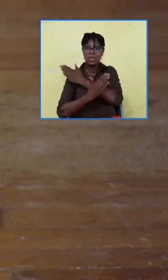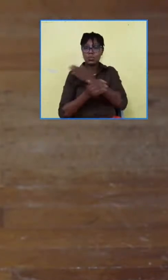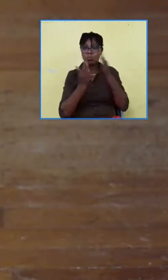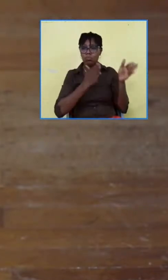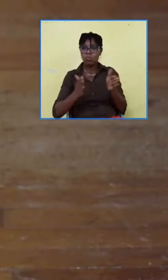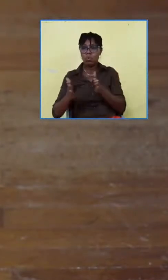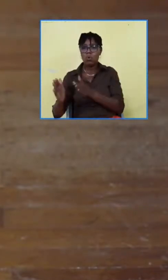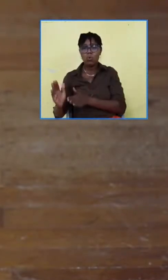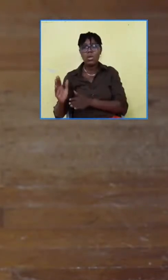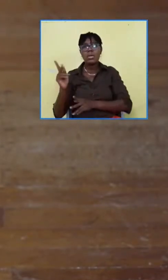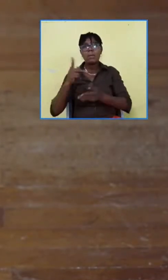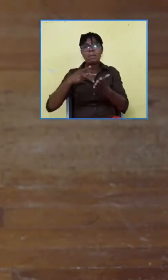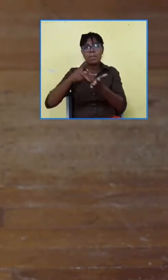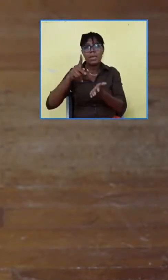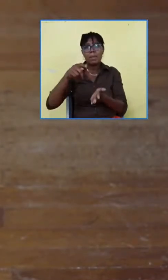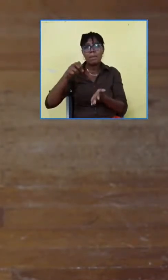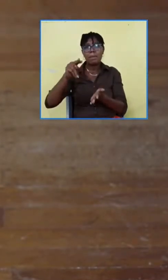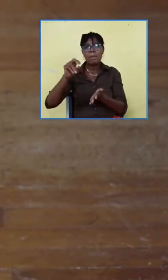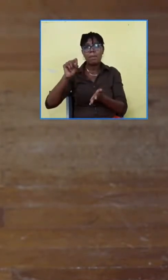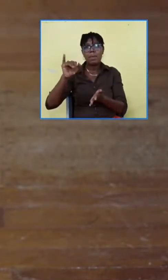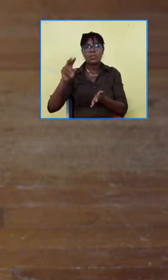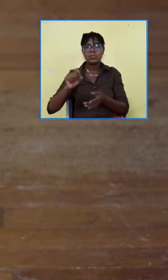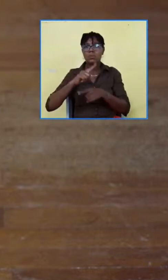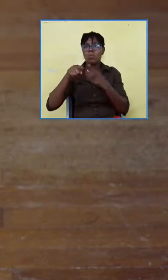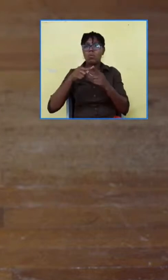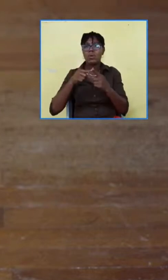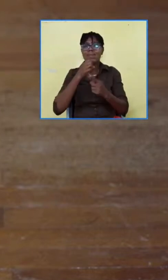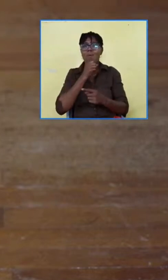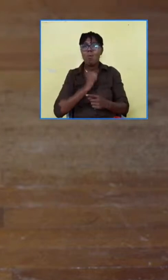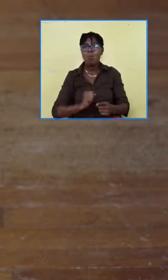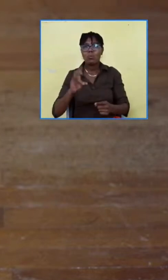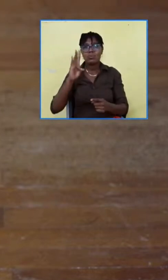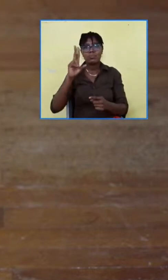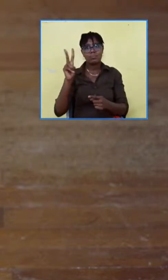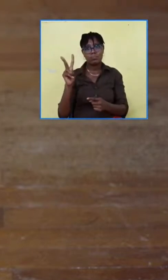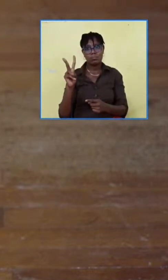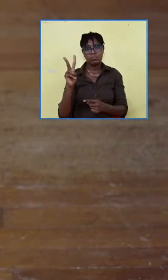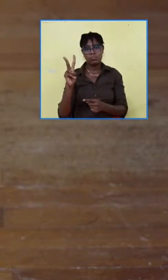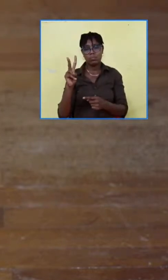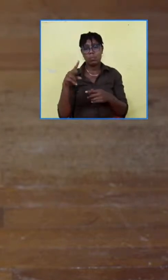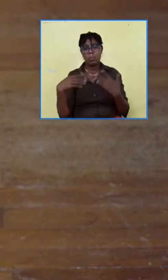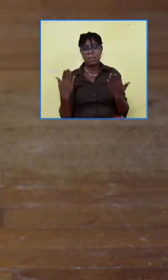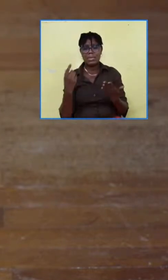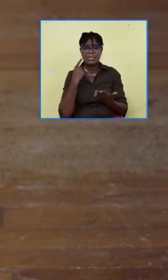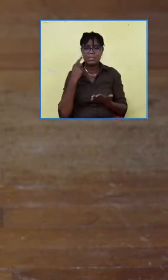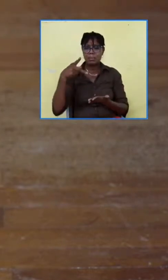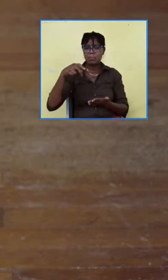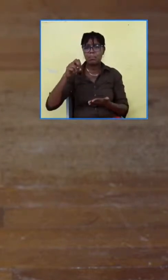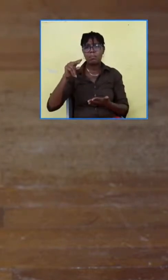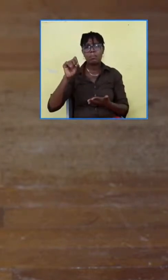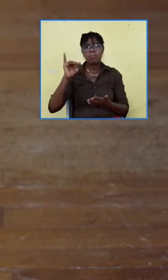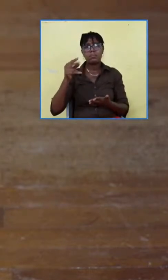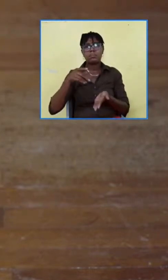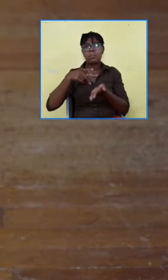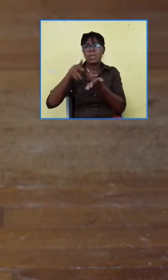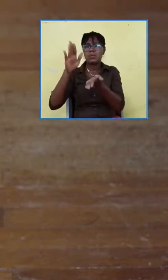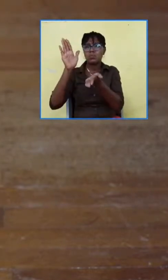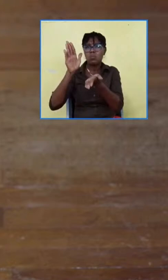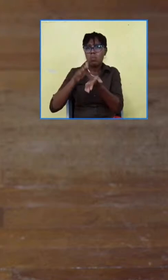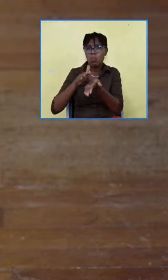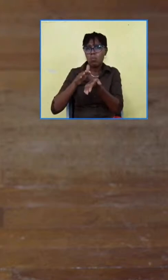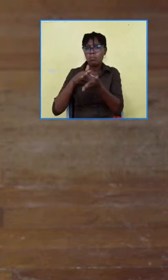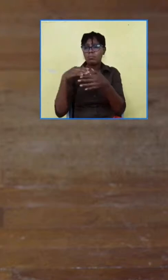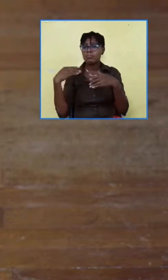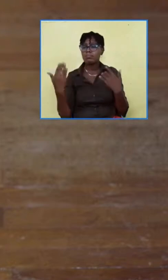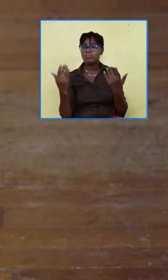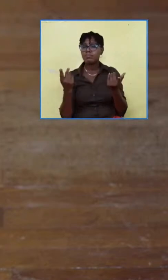given life expectancy increases. When it comes to making the average pension a little bit smaller, there are several ways that we can do that.